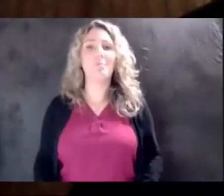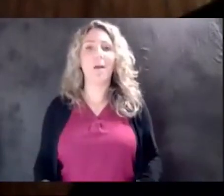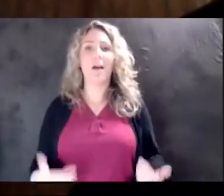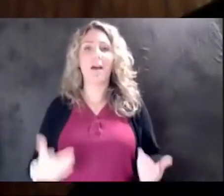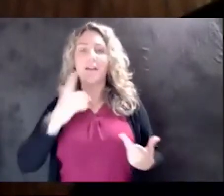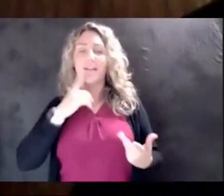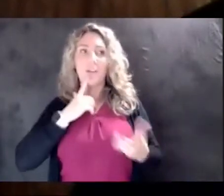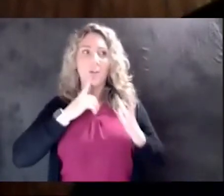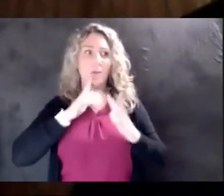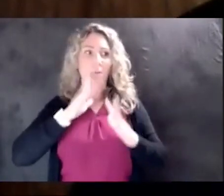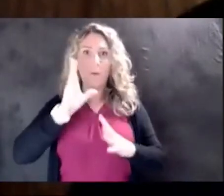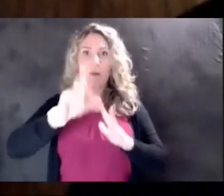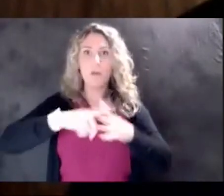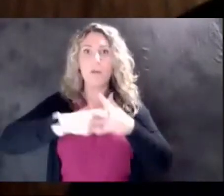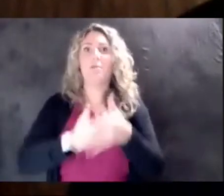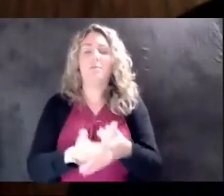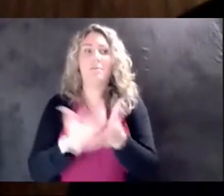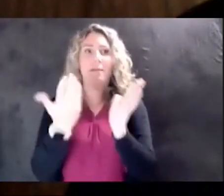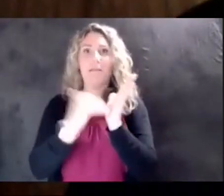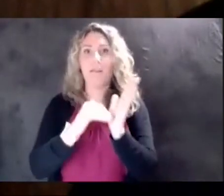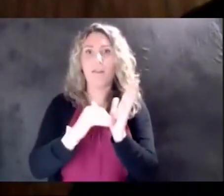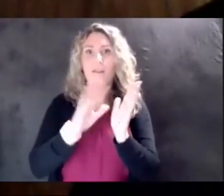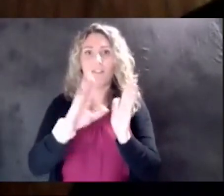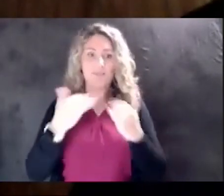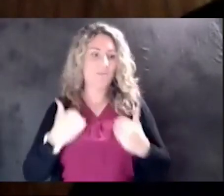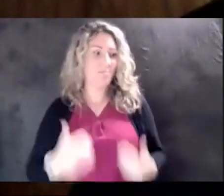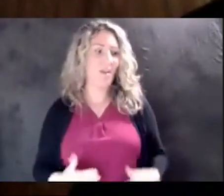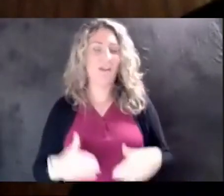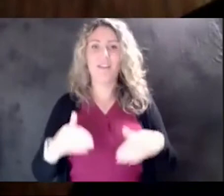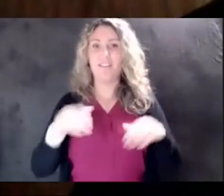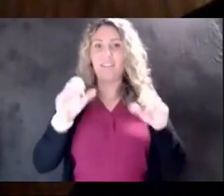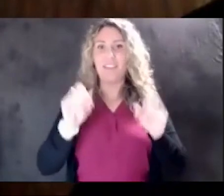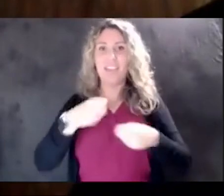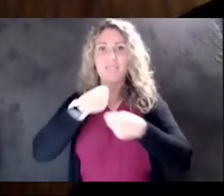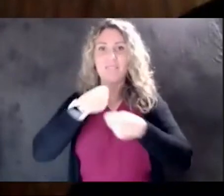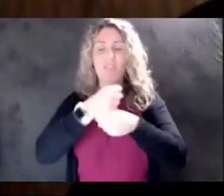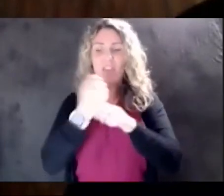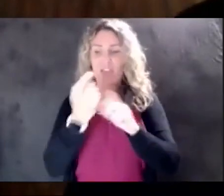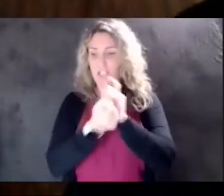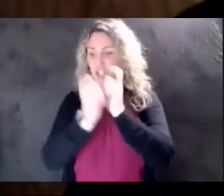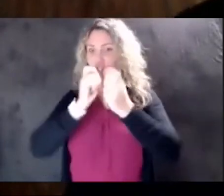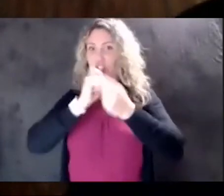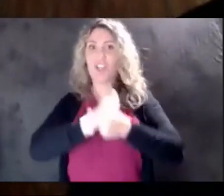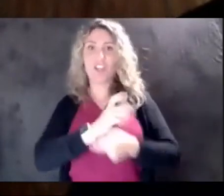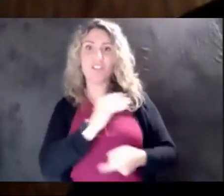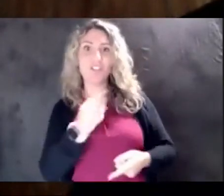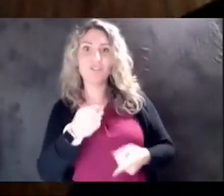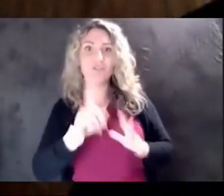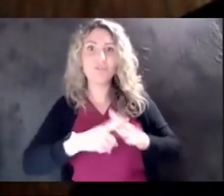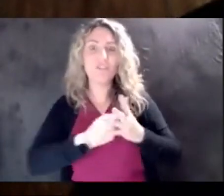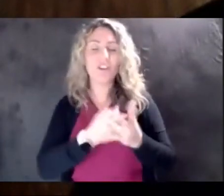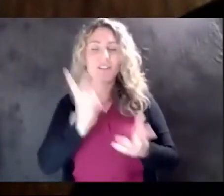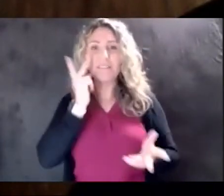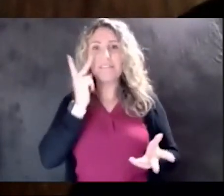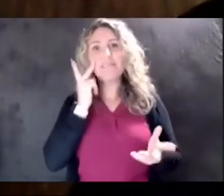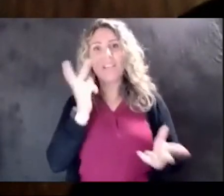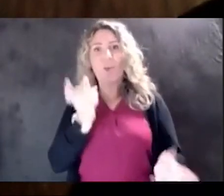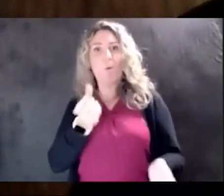recuperates. Your body, it has the ability to make those changes, and you start to see very